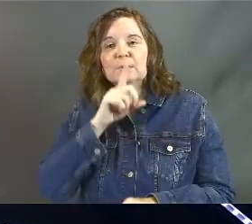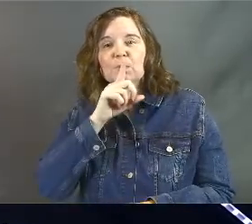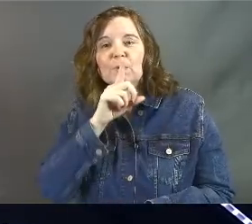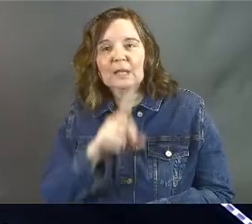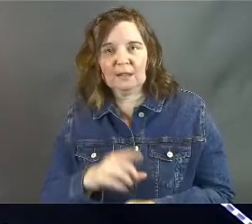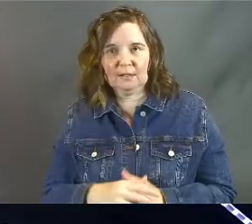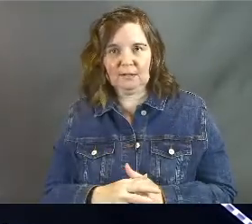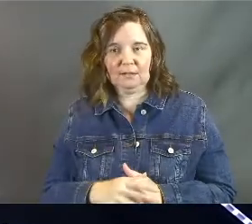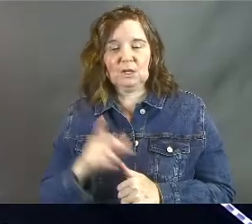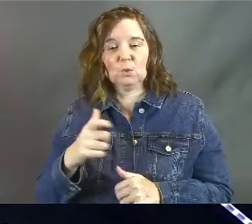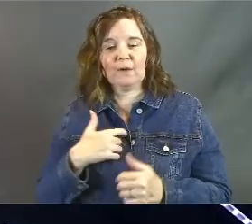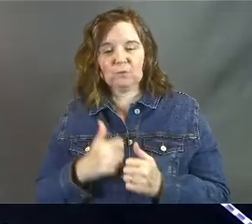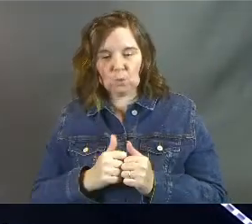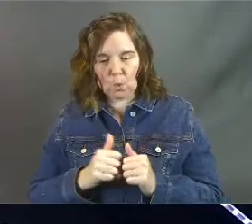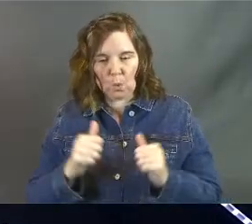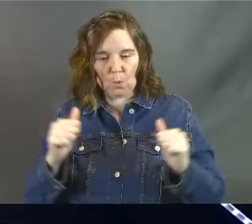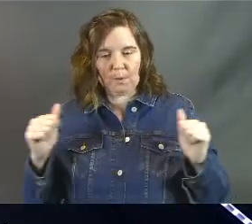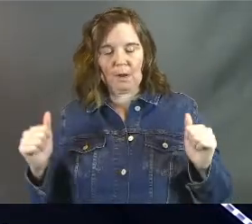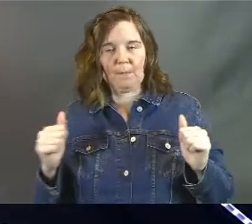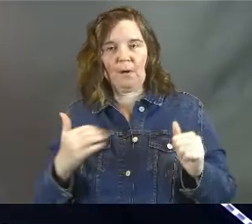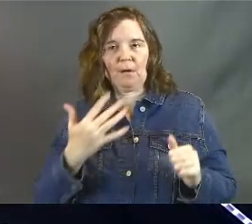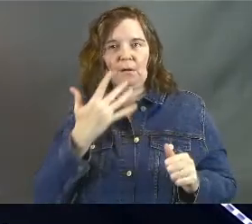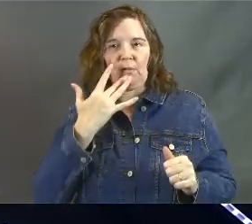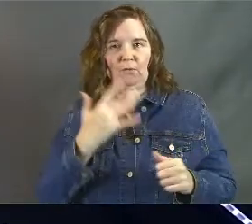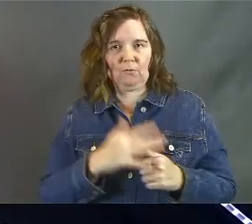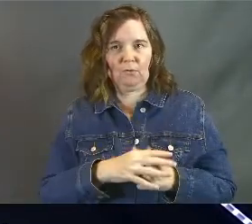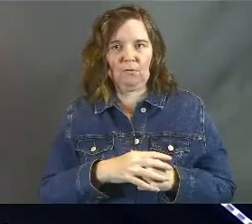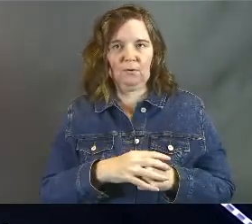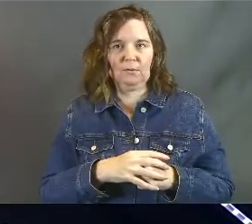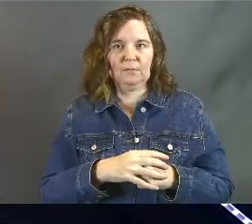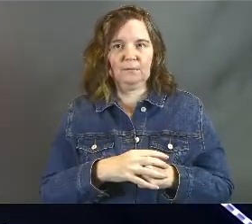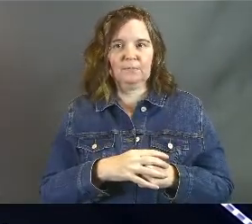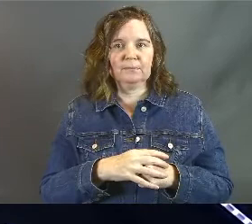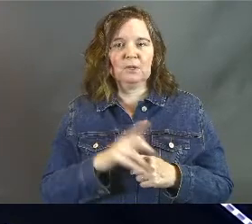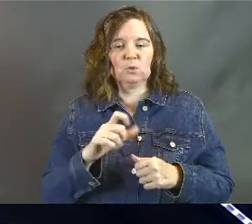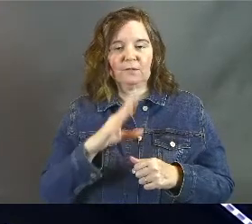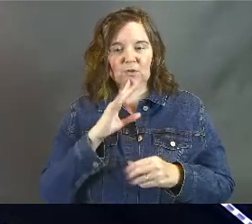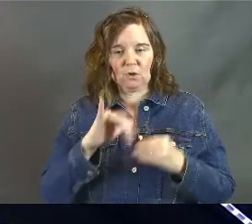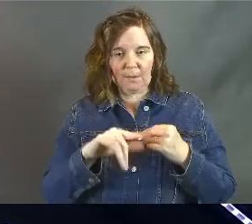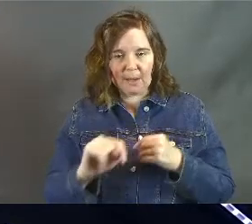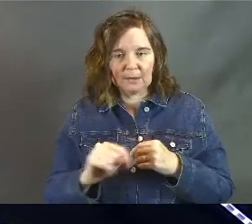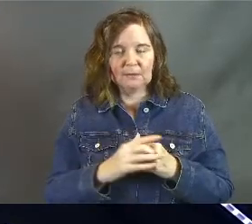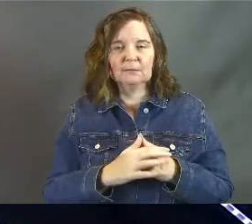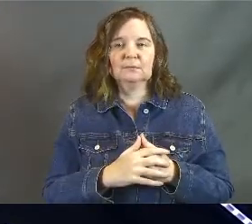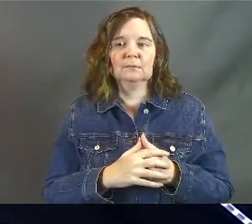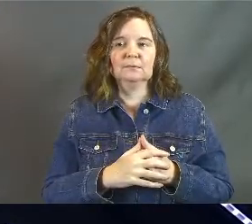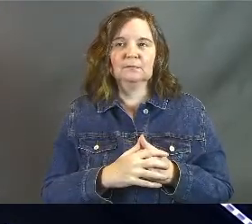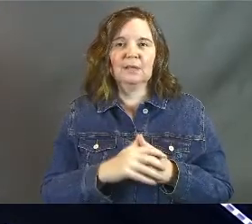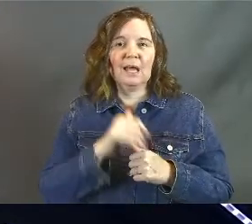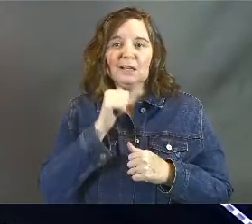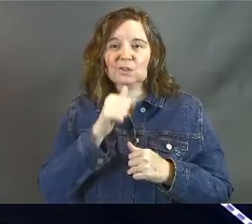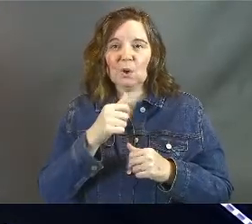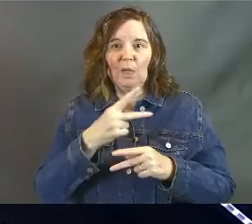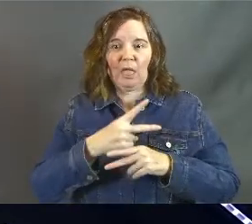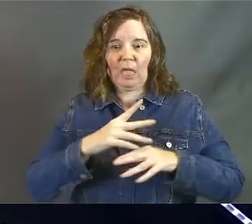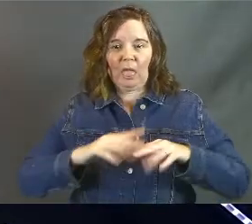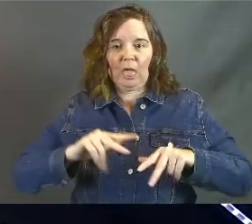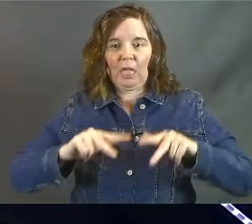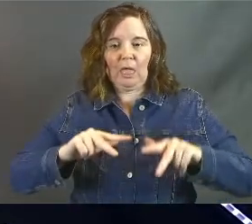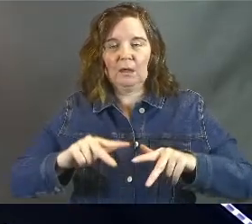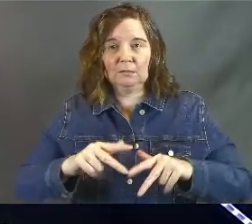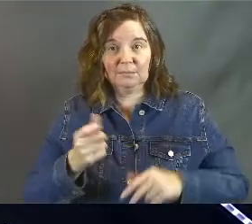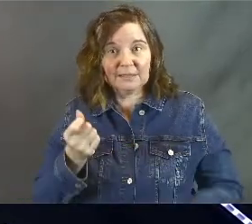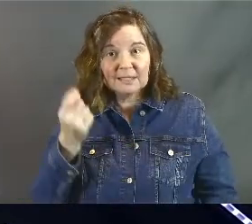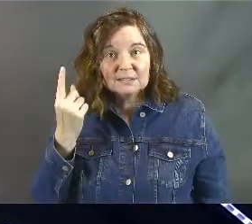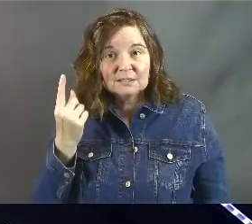real. And you got to open up the door on color. And you got to talk about it. And don't walk on eggshells with them.